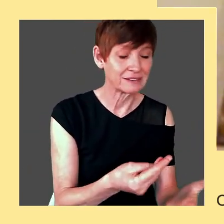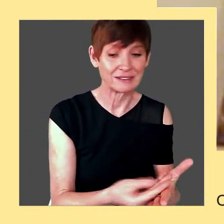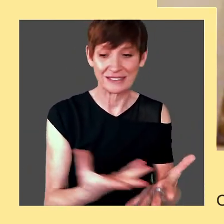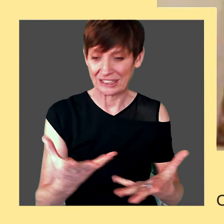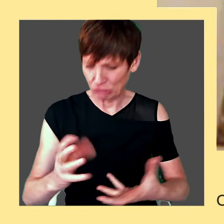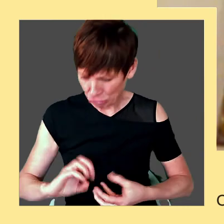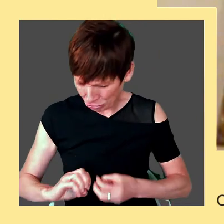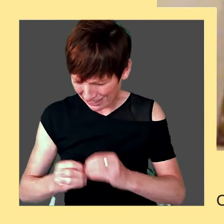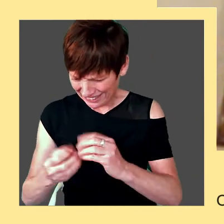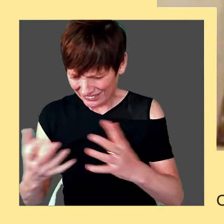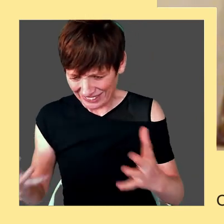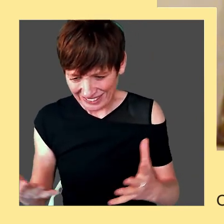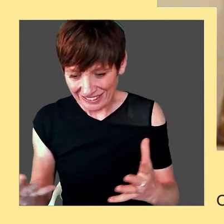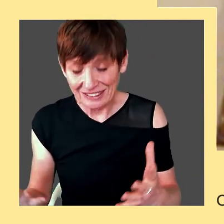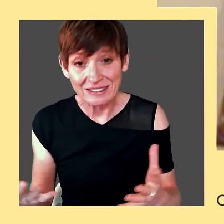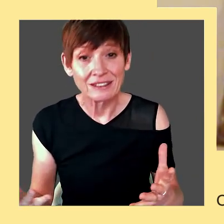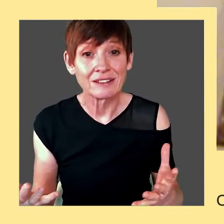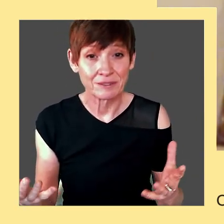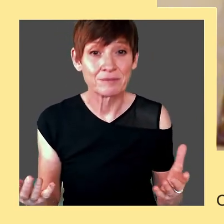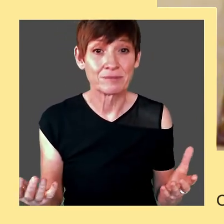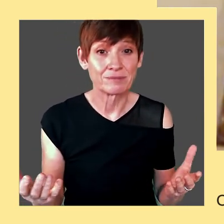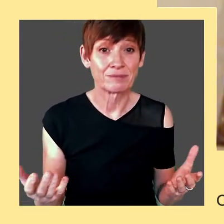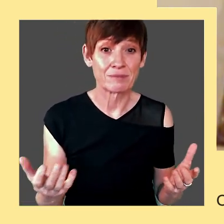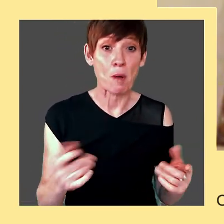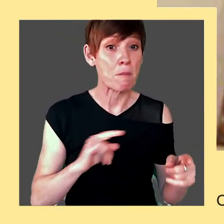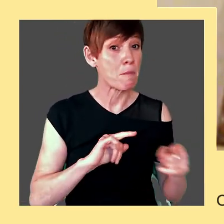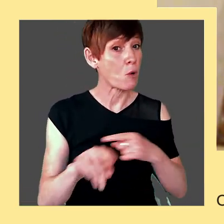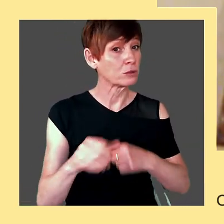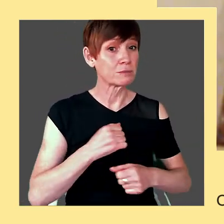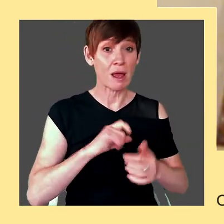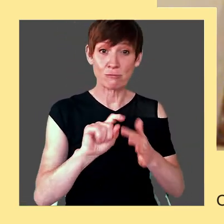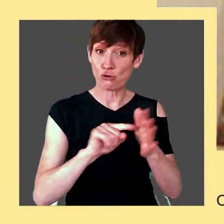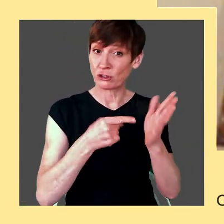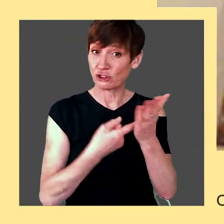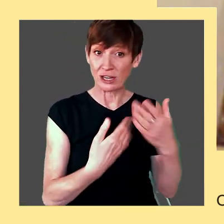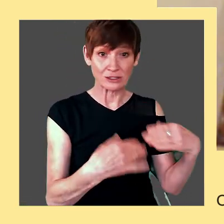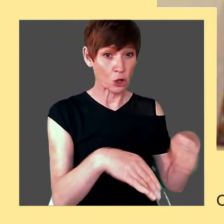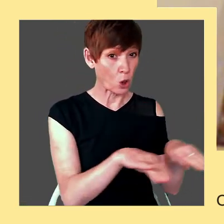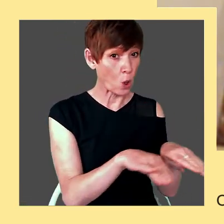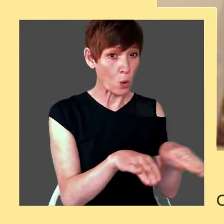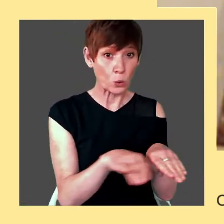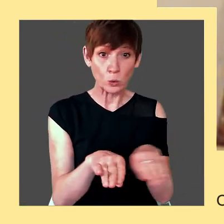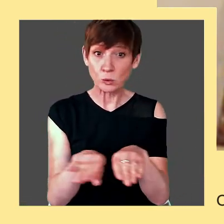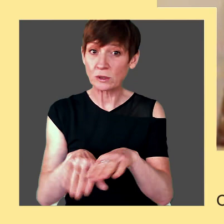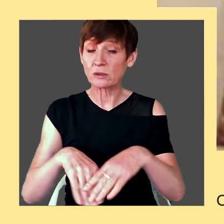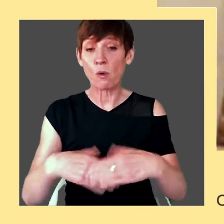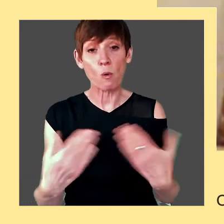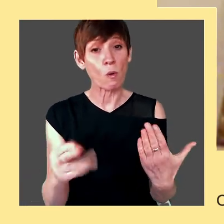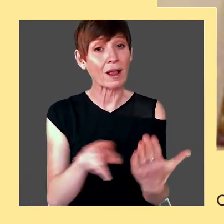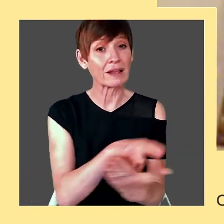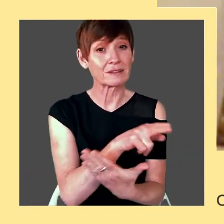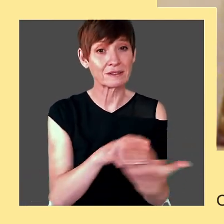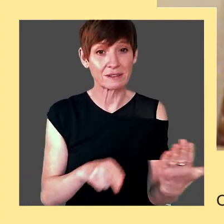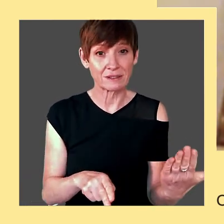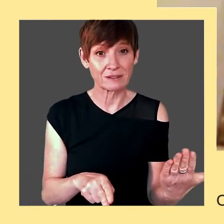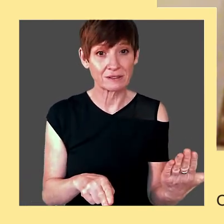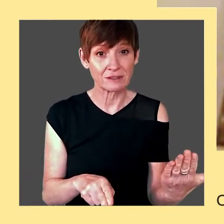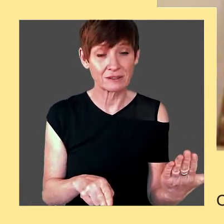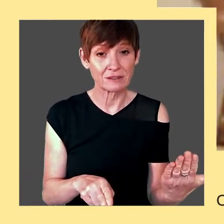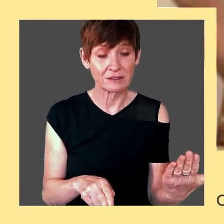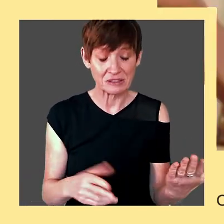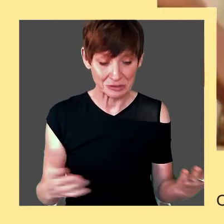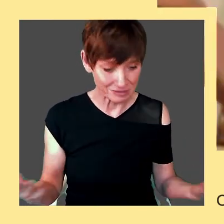everything. Most of my project closed, postponed, or canceled. So what I can